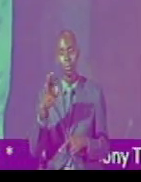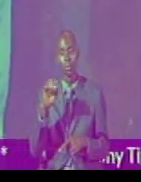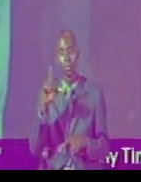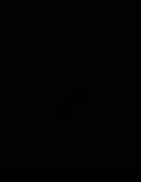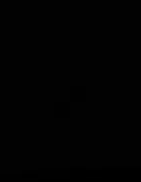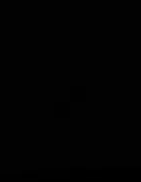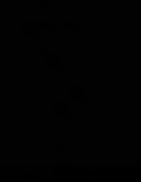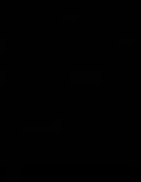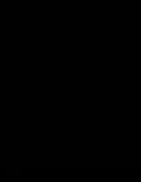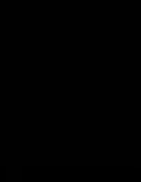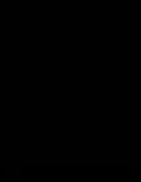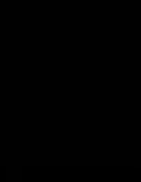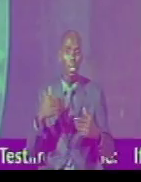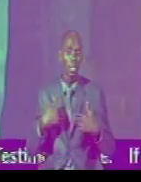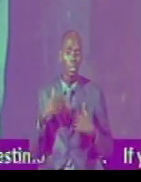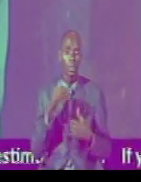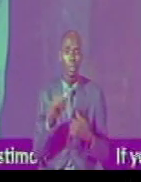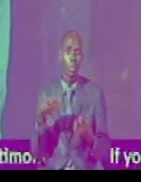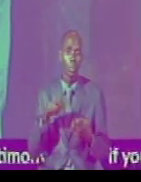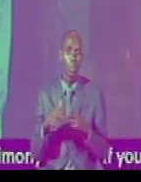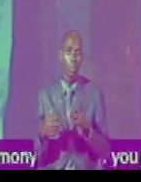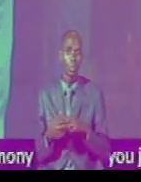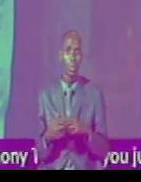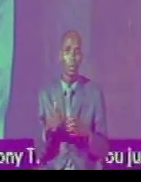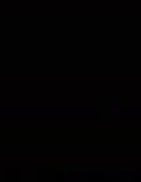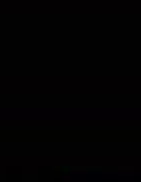condition that indeed is quite